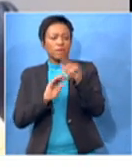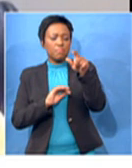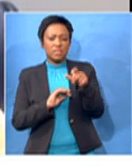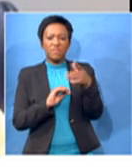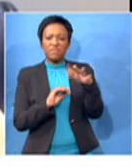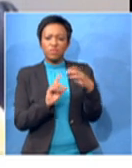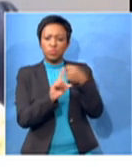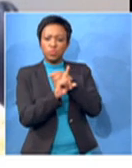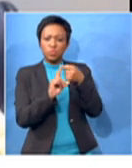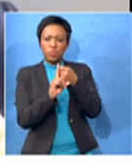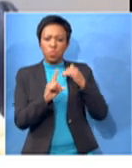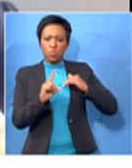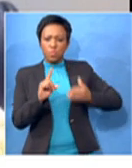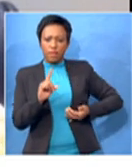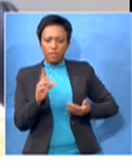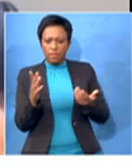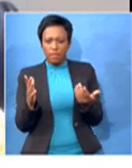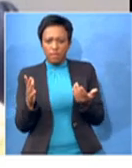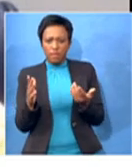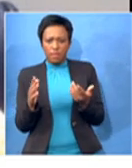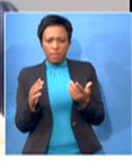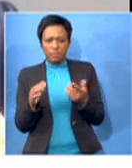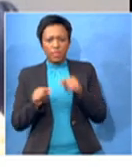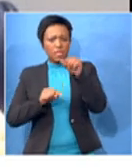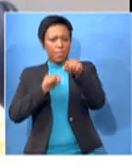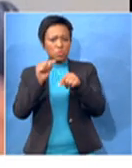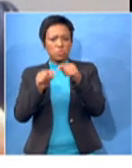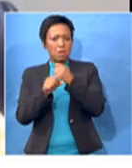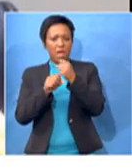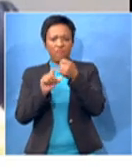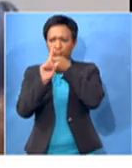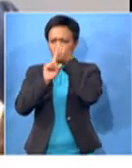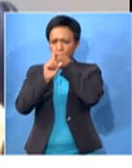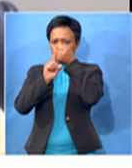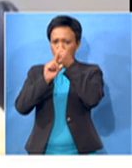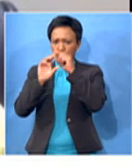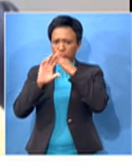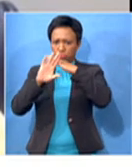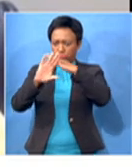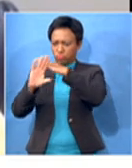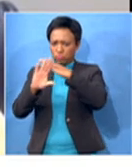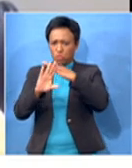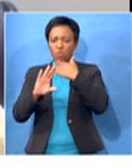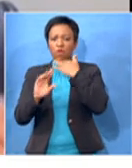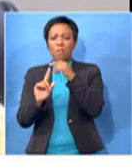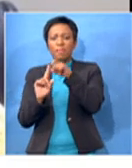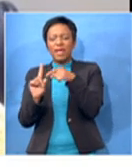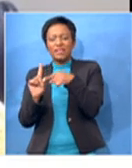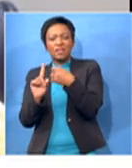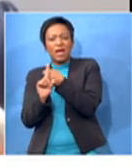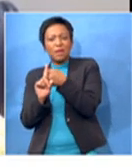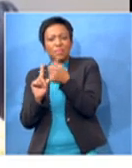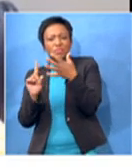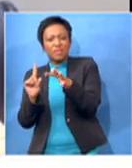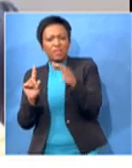woman, the prosecutors don't even mount a fight for that victim of abuse. They just